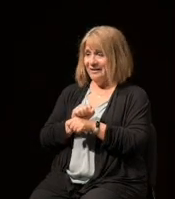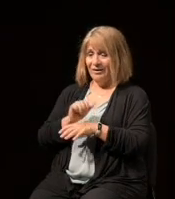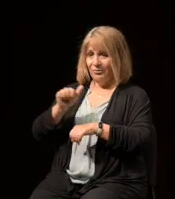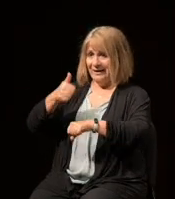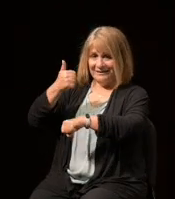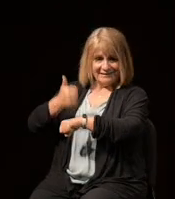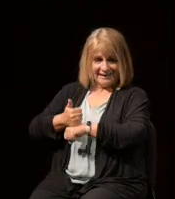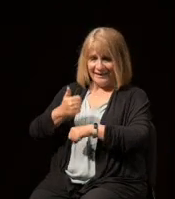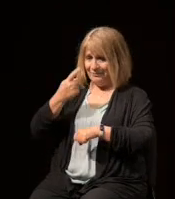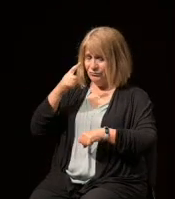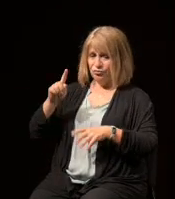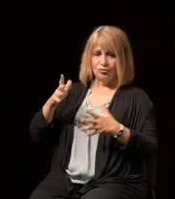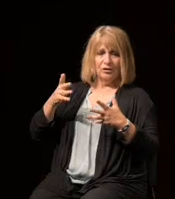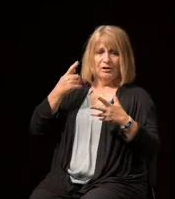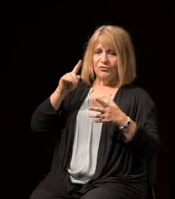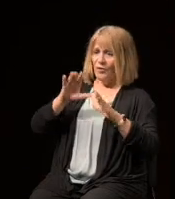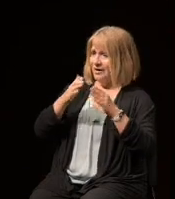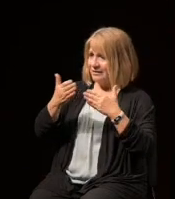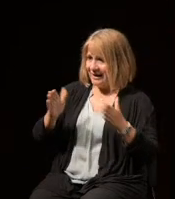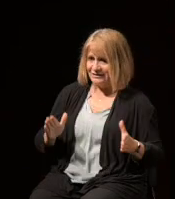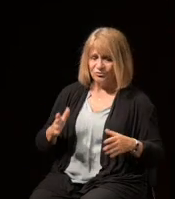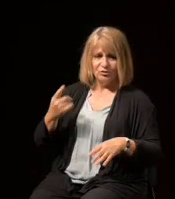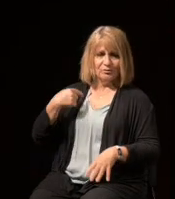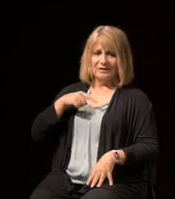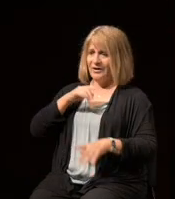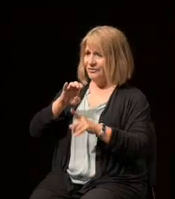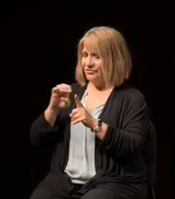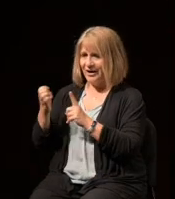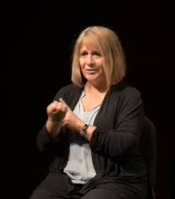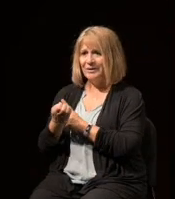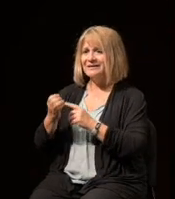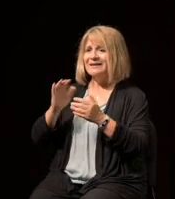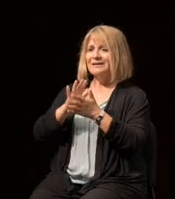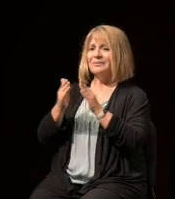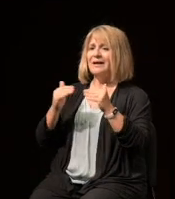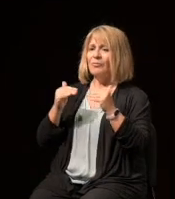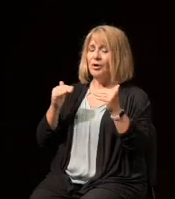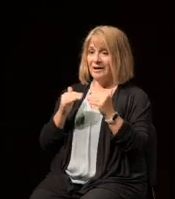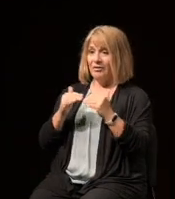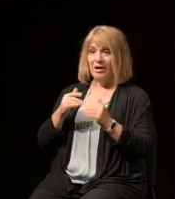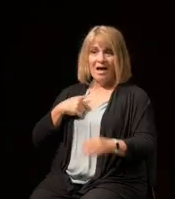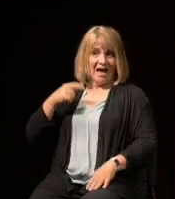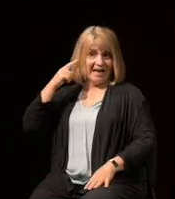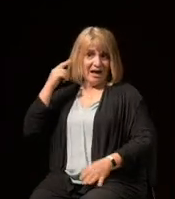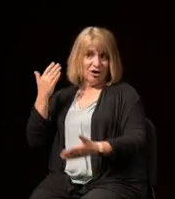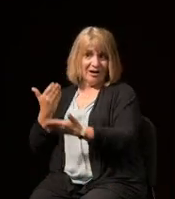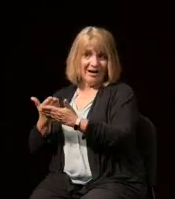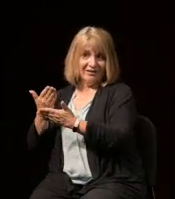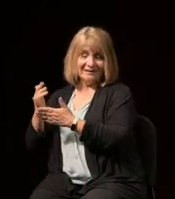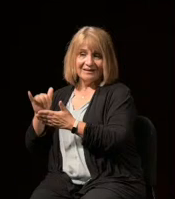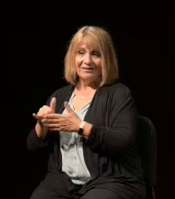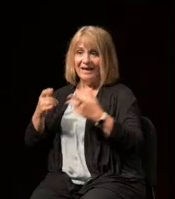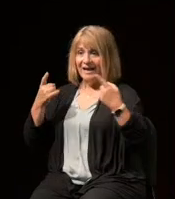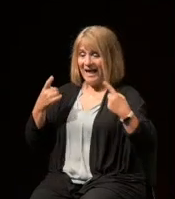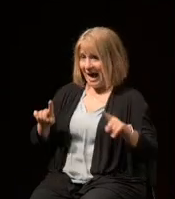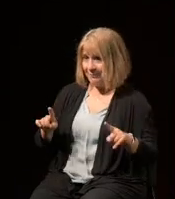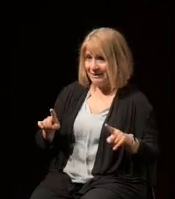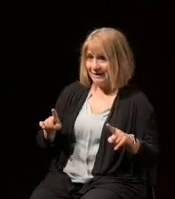our classrooms, our curriculum, our grading. And I actually heard some evidence of that happening when you were